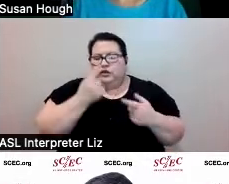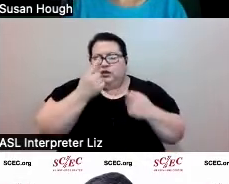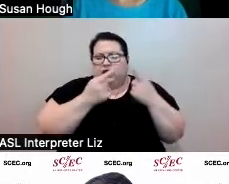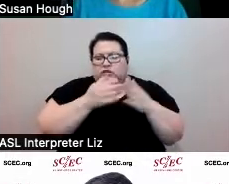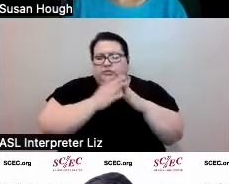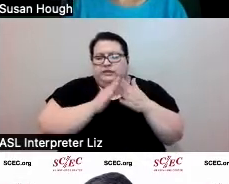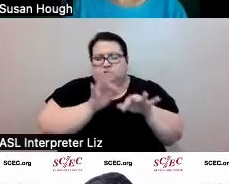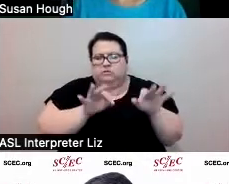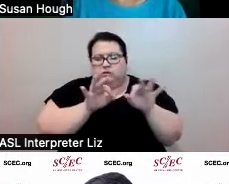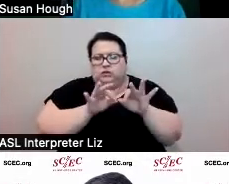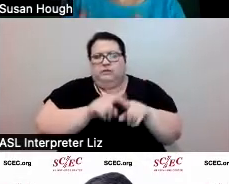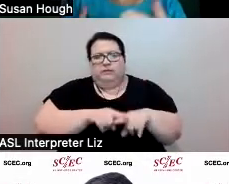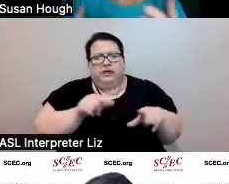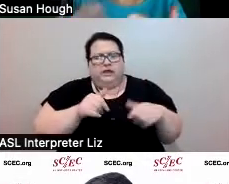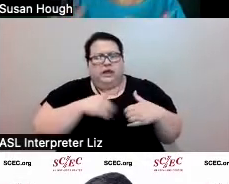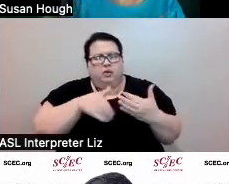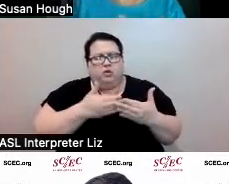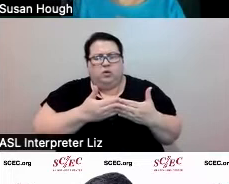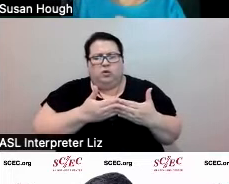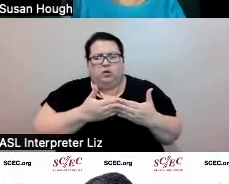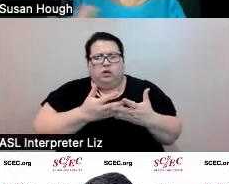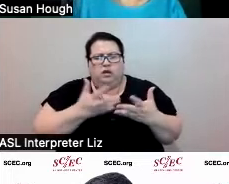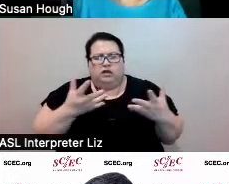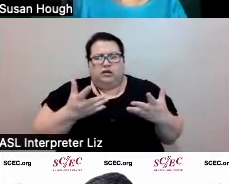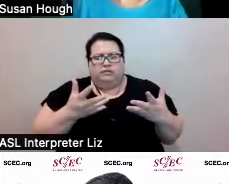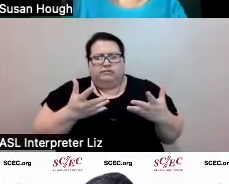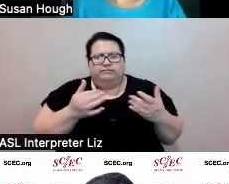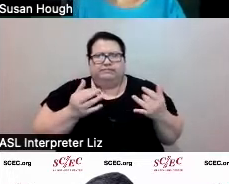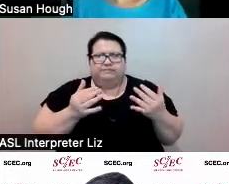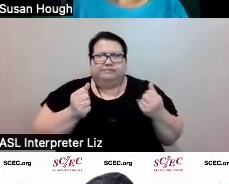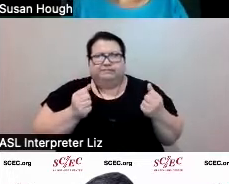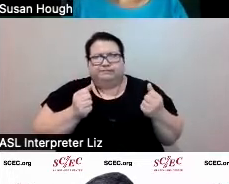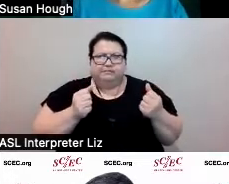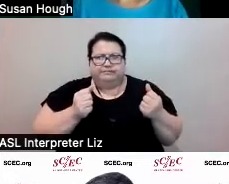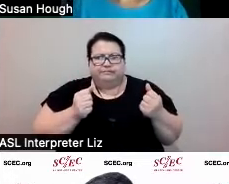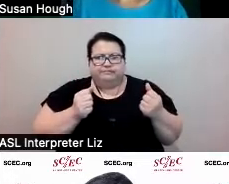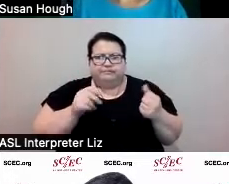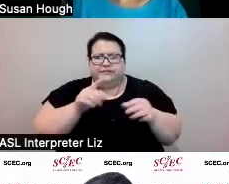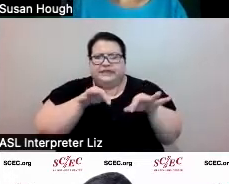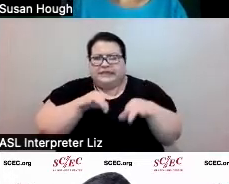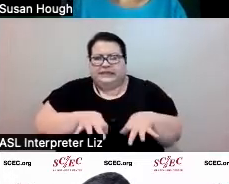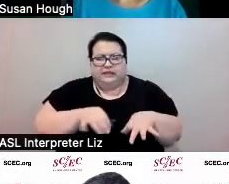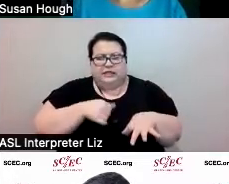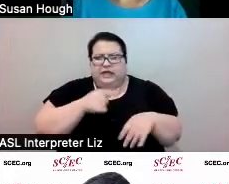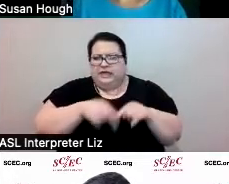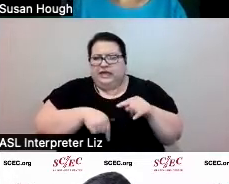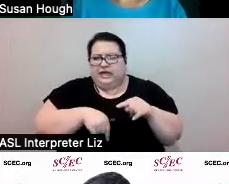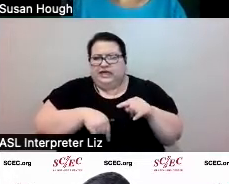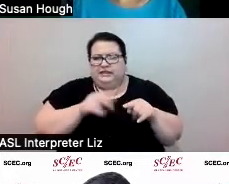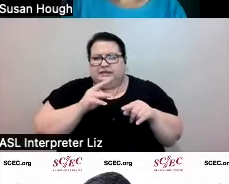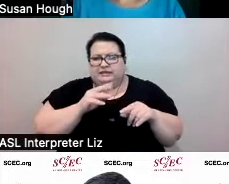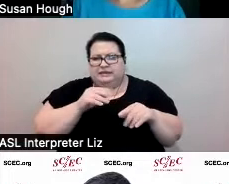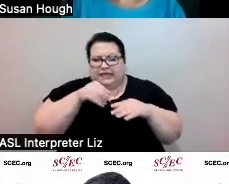important, but there's a whole lot of details that I'm not able to get into.